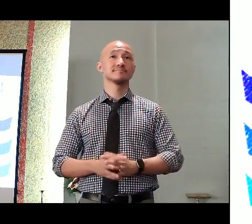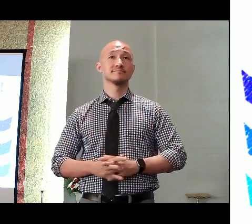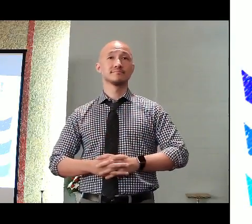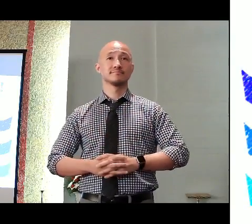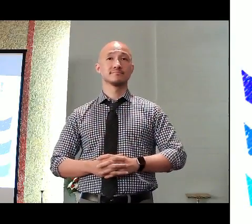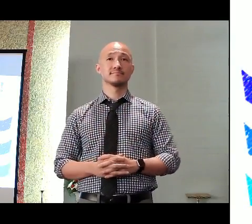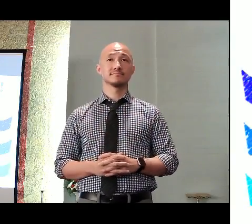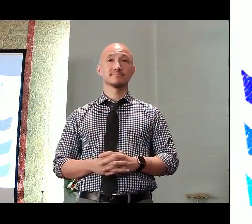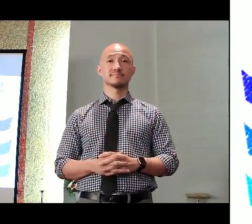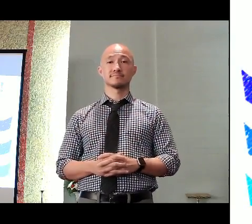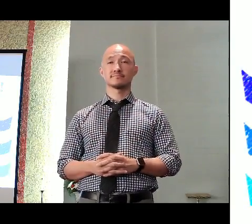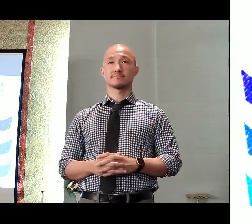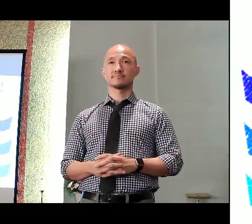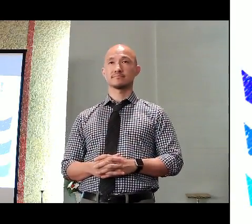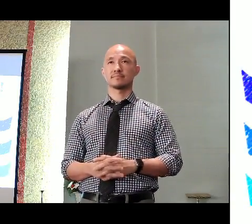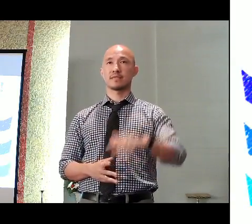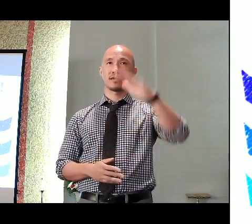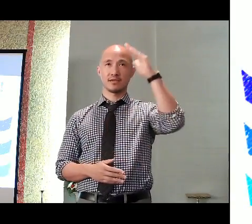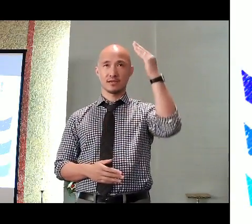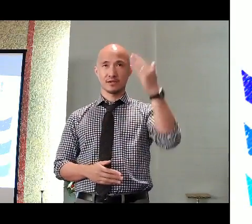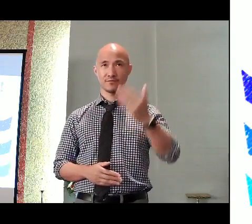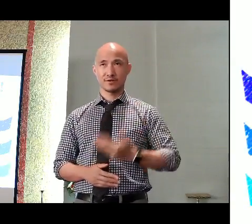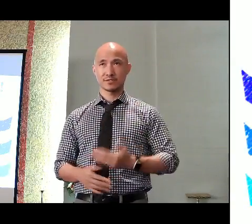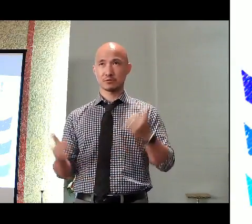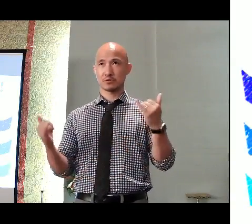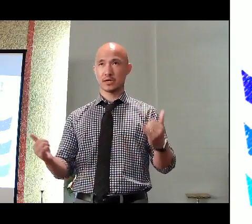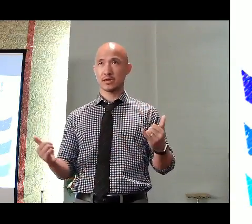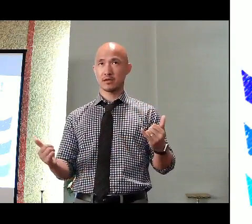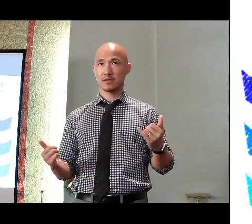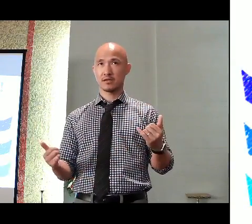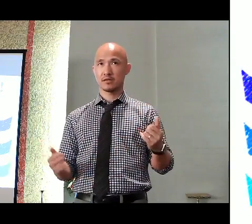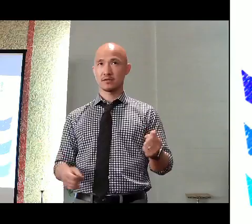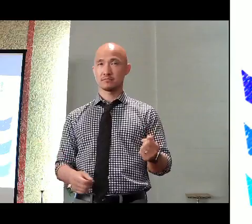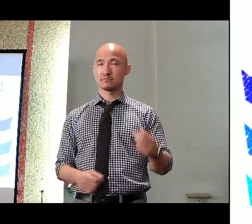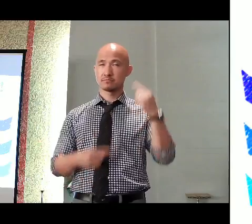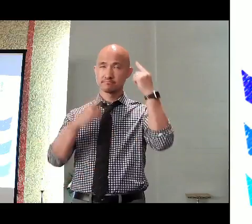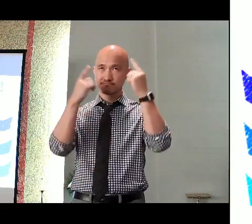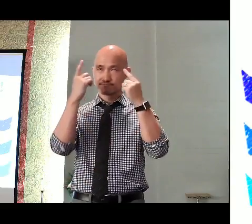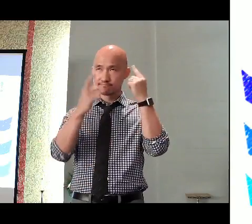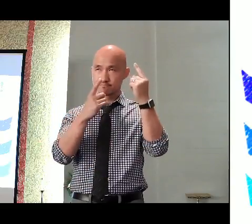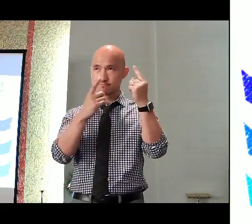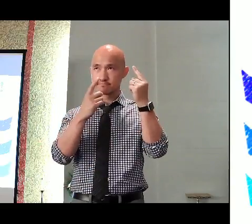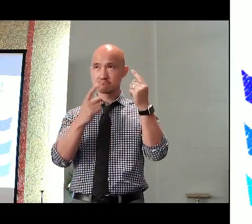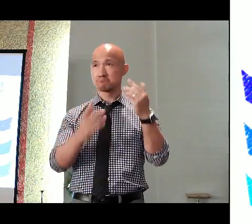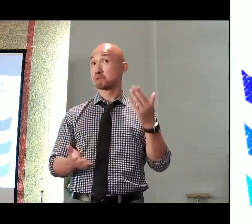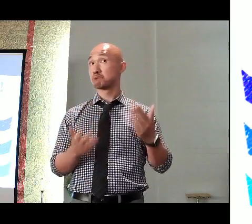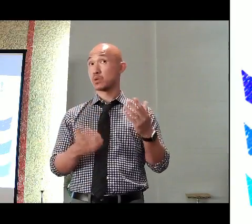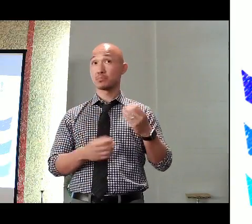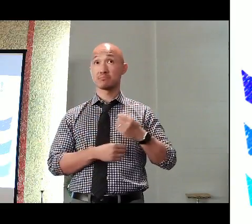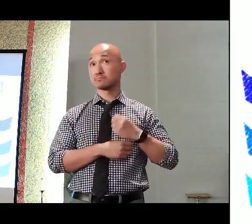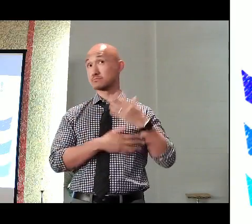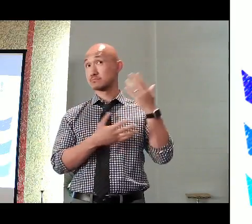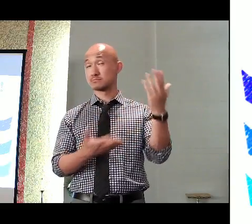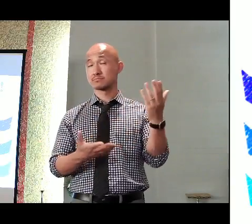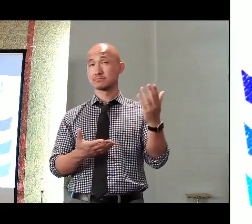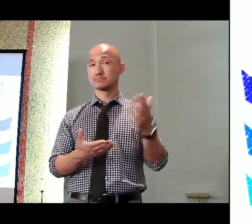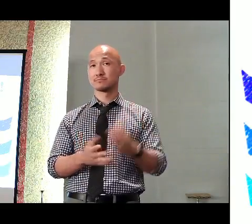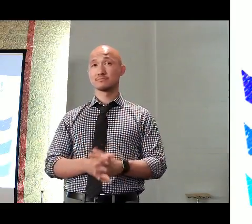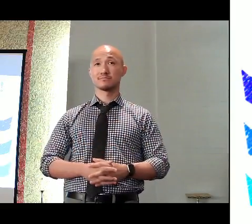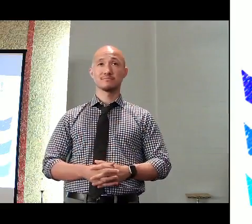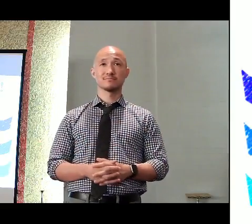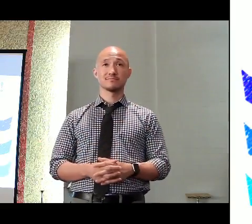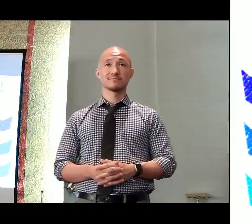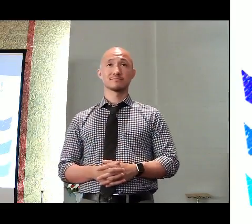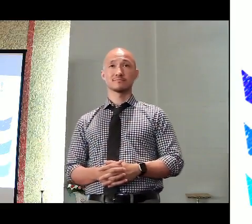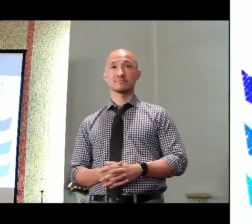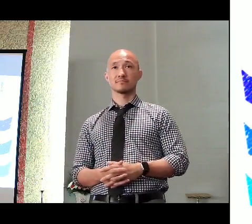birth? I invite you now as you come forward to really think about this. Think about how you've